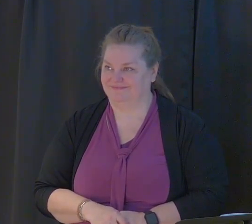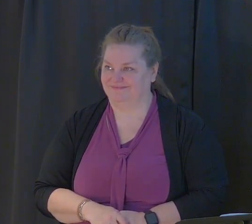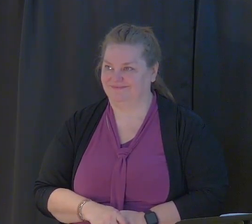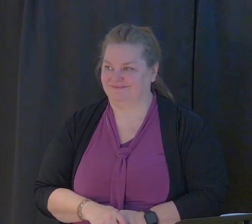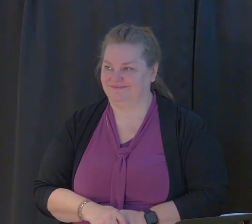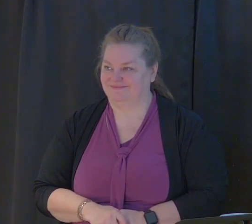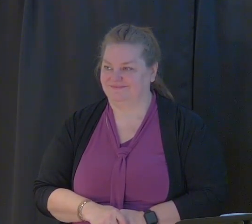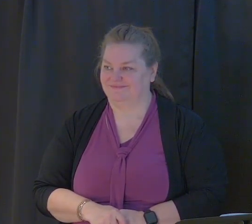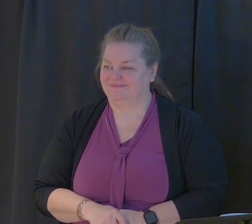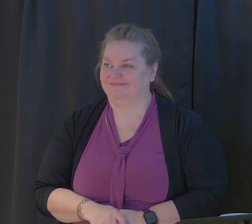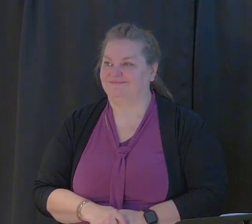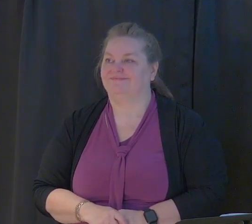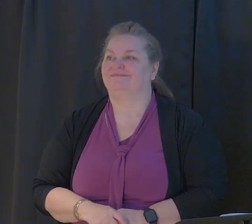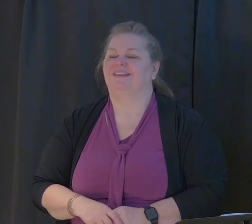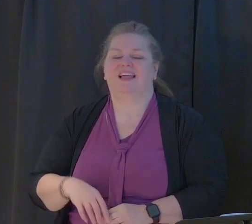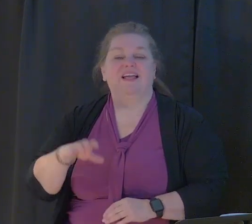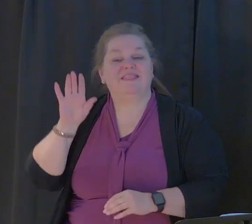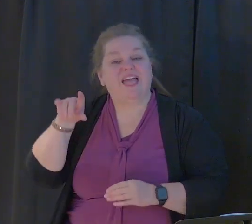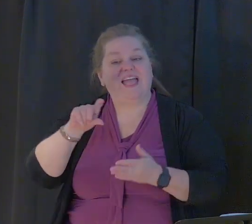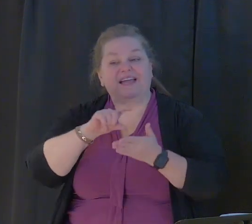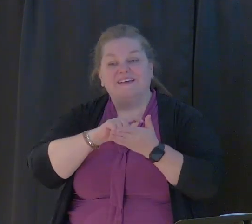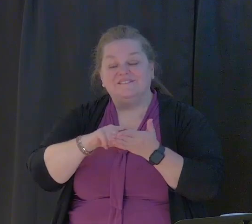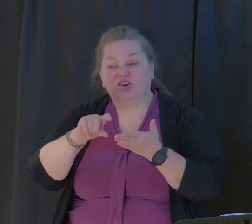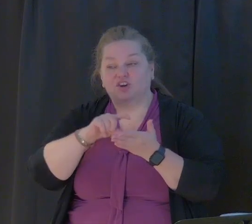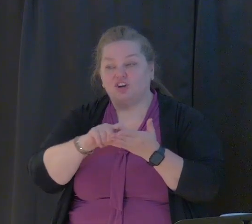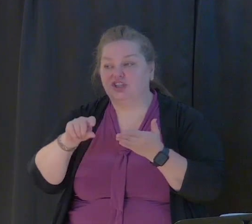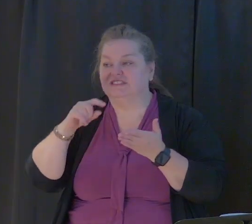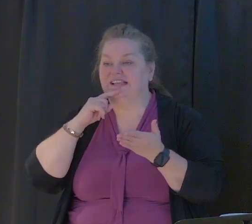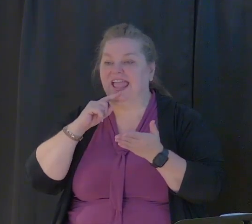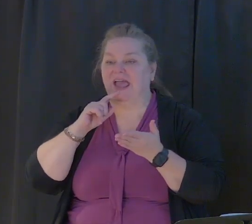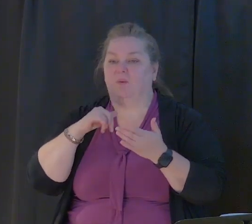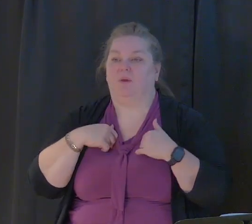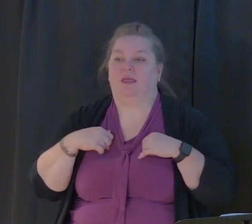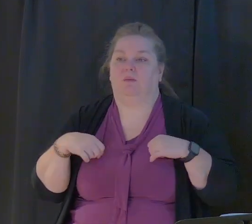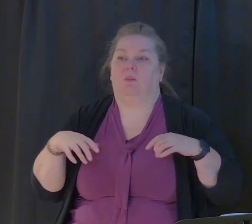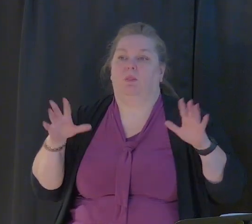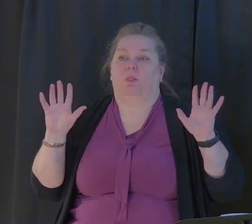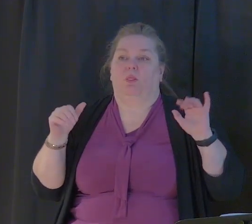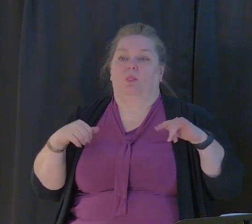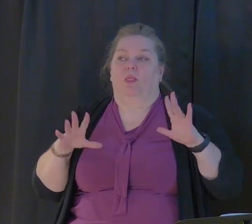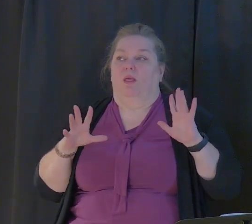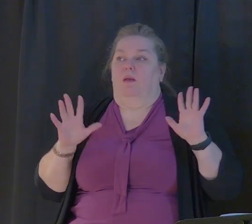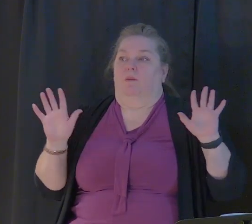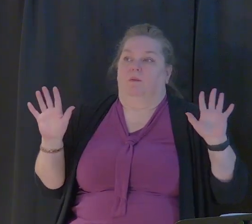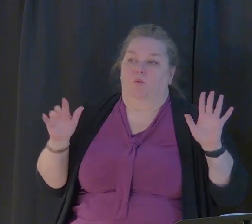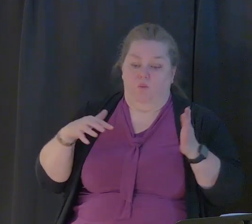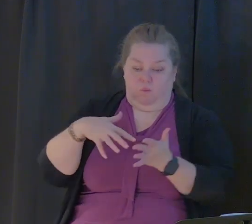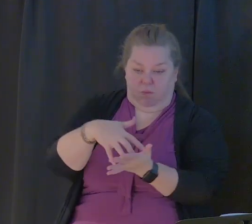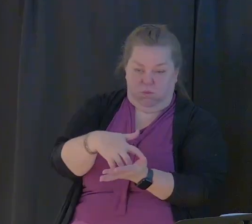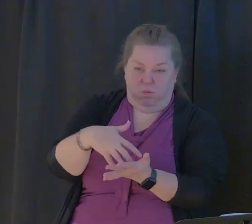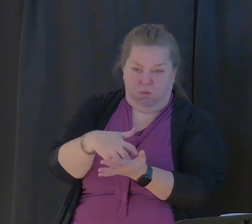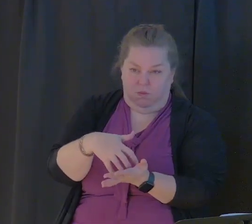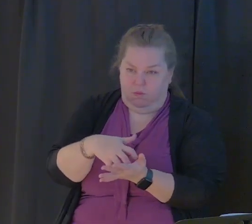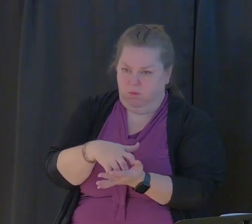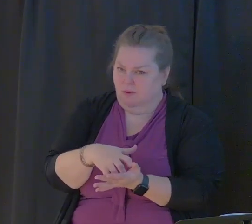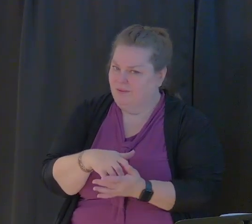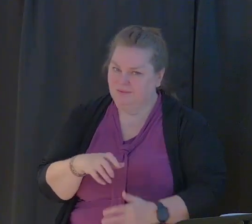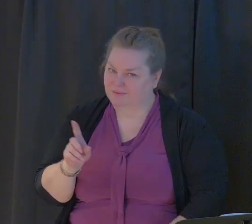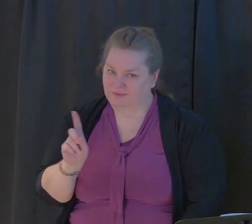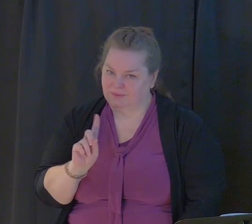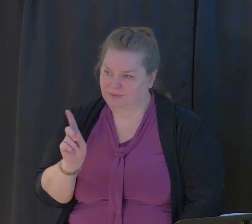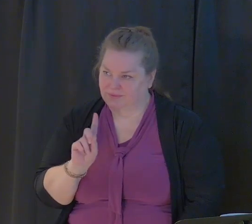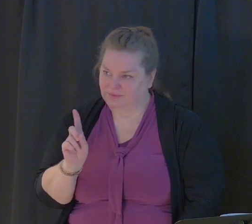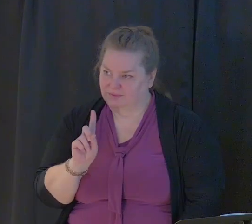Now, I don't believe that this verse tells us that we roll over and we are weak in this